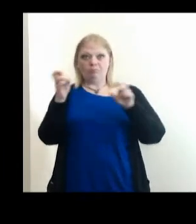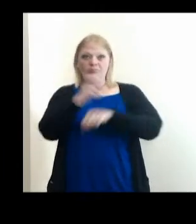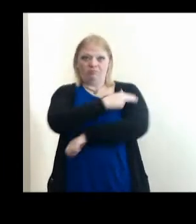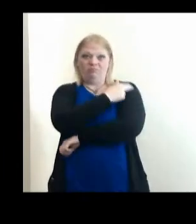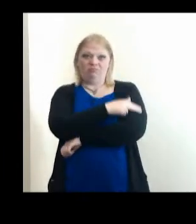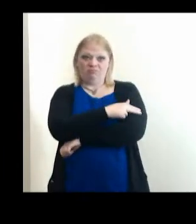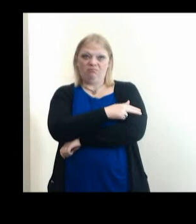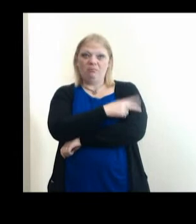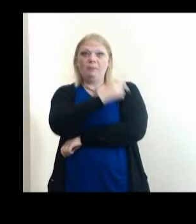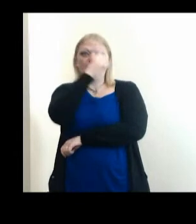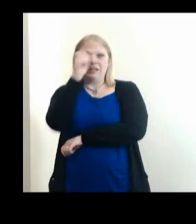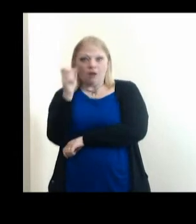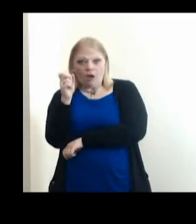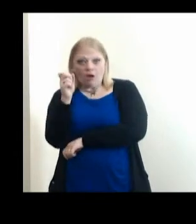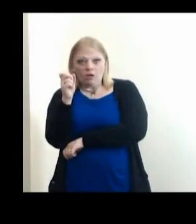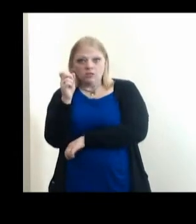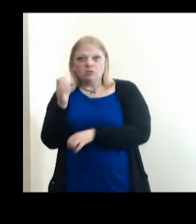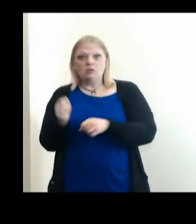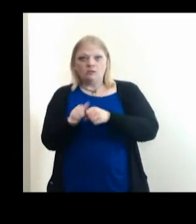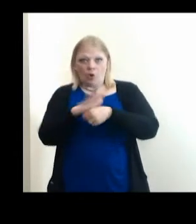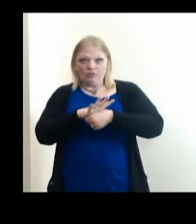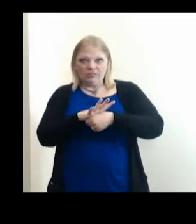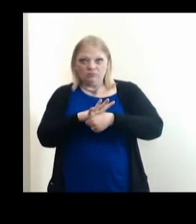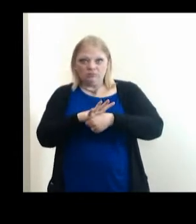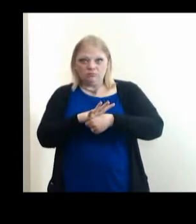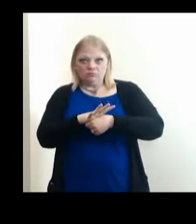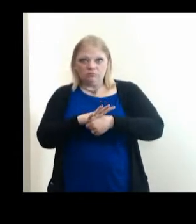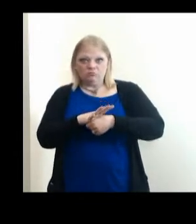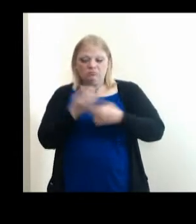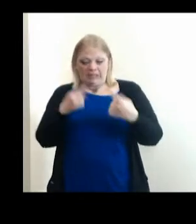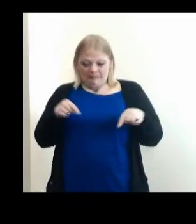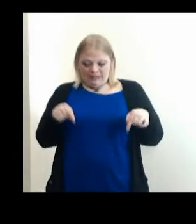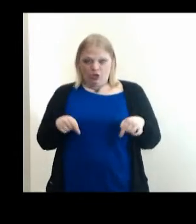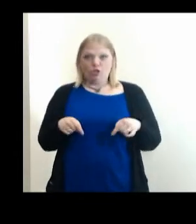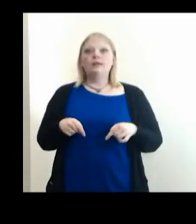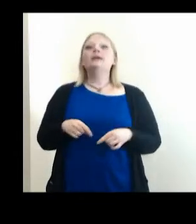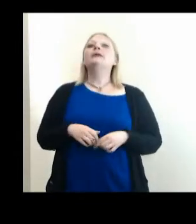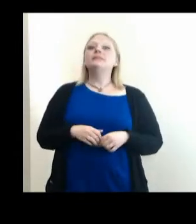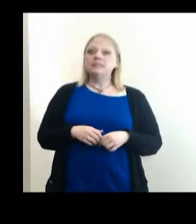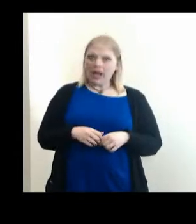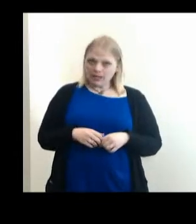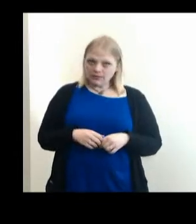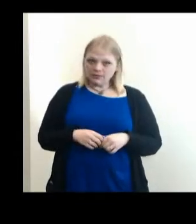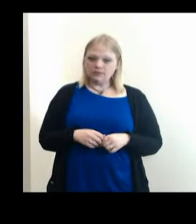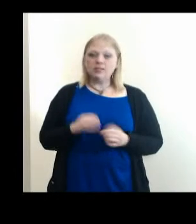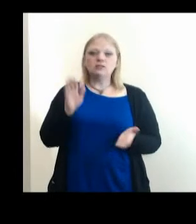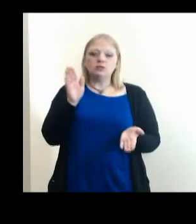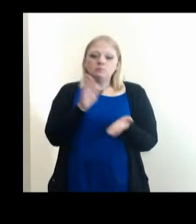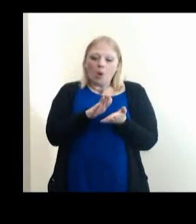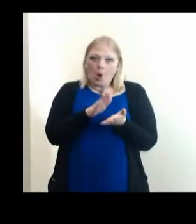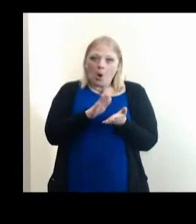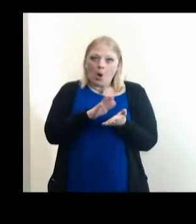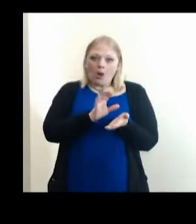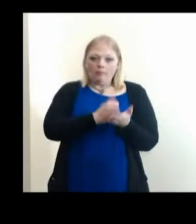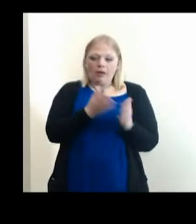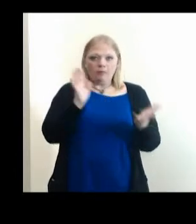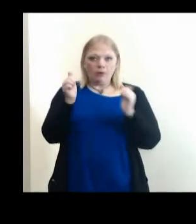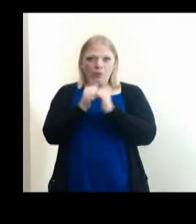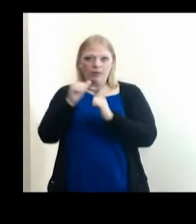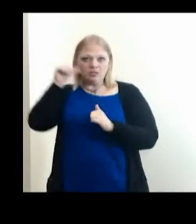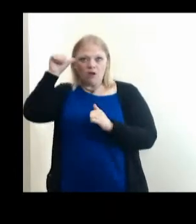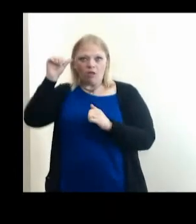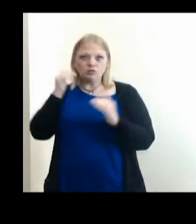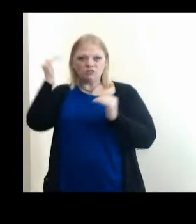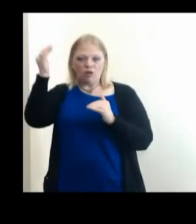hospitalized due to contracting COVID-19. Yes, it is a smaller amount than adults, but